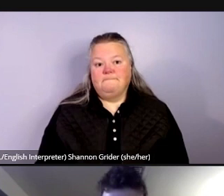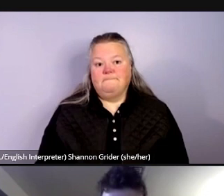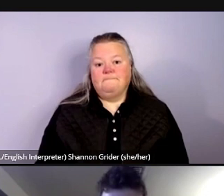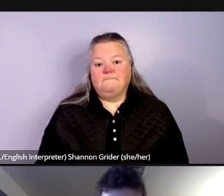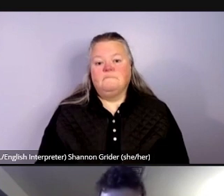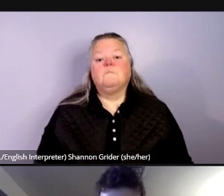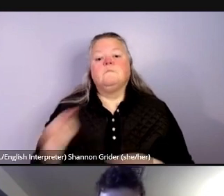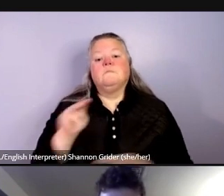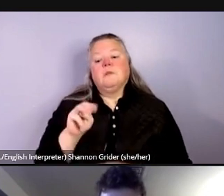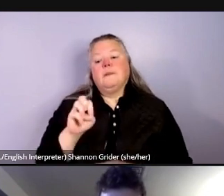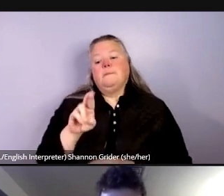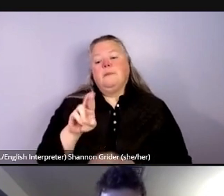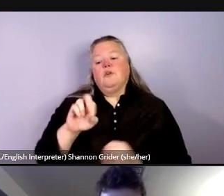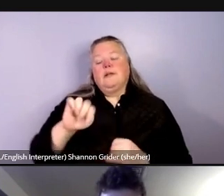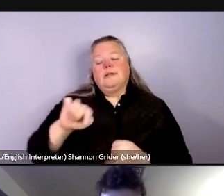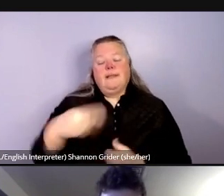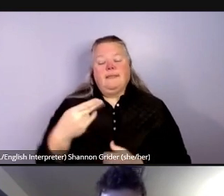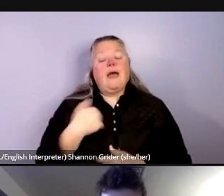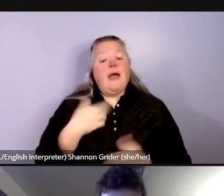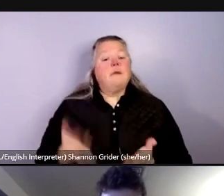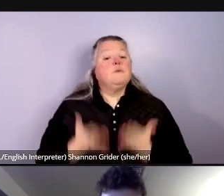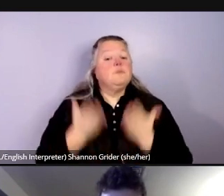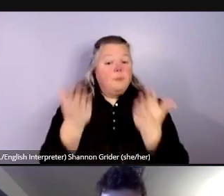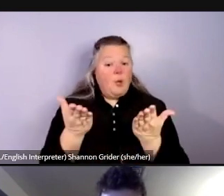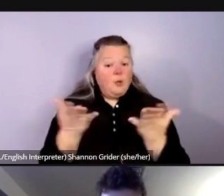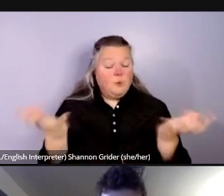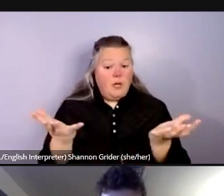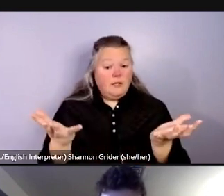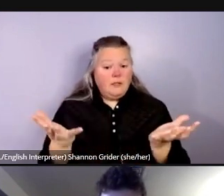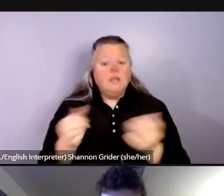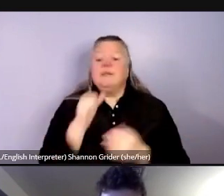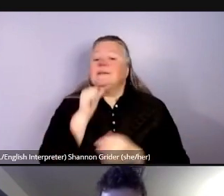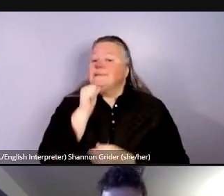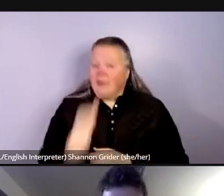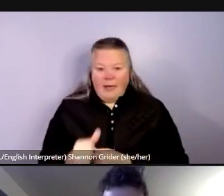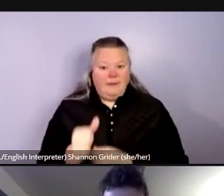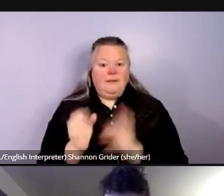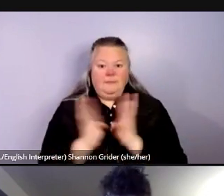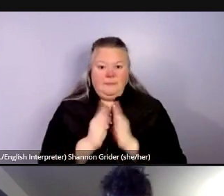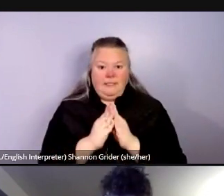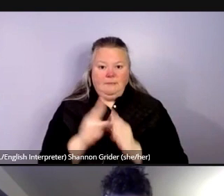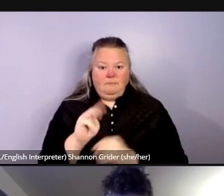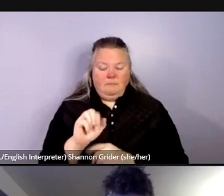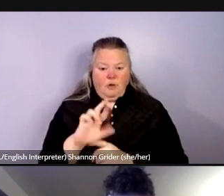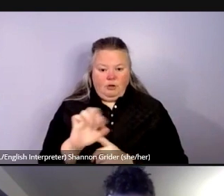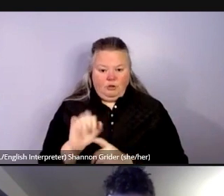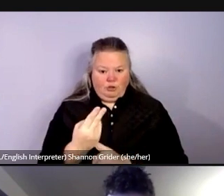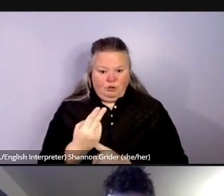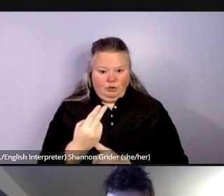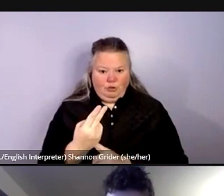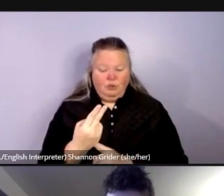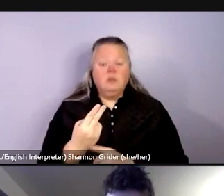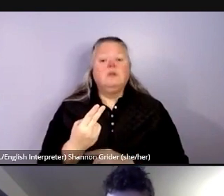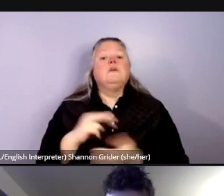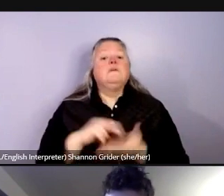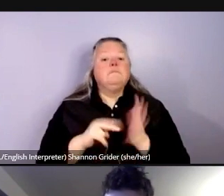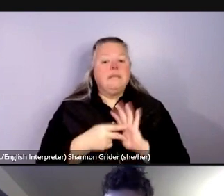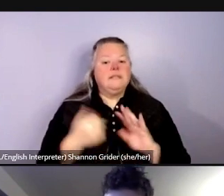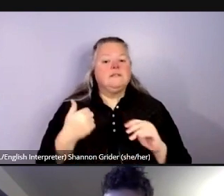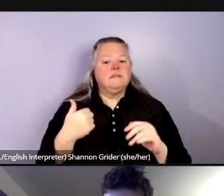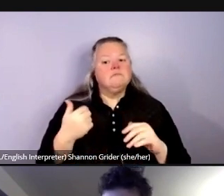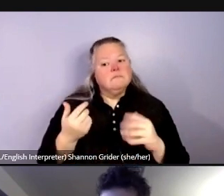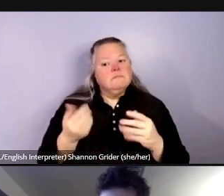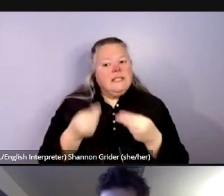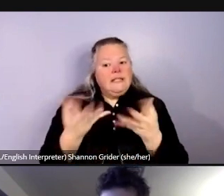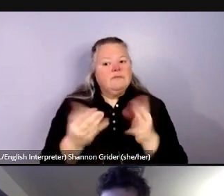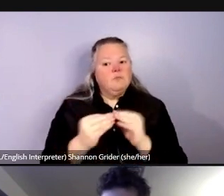I would propose, Bentley, that we not meet in March, and hopefully that will free up schedules for those who